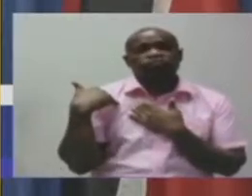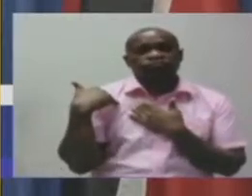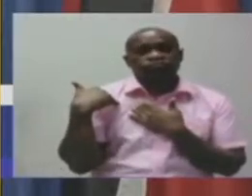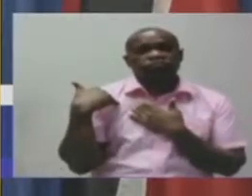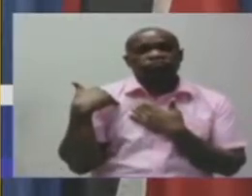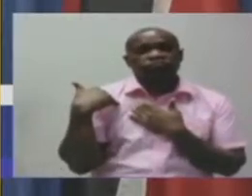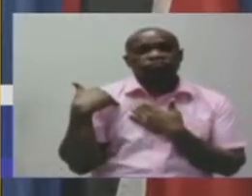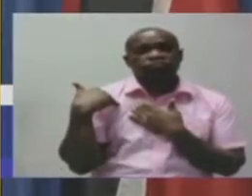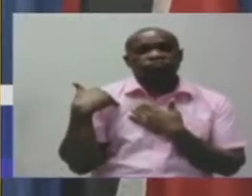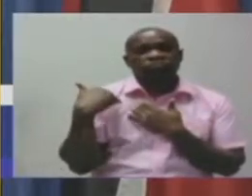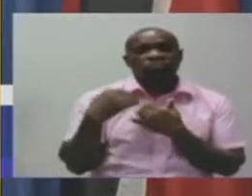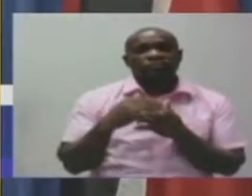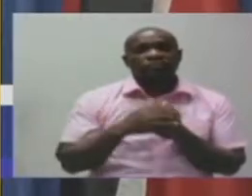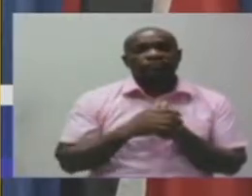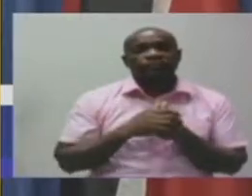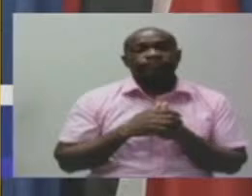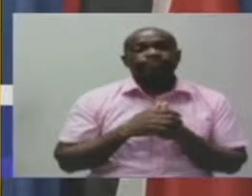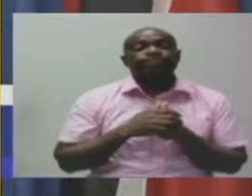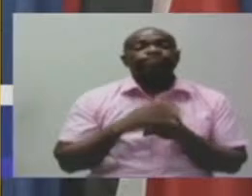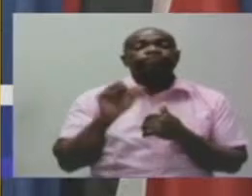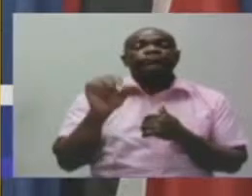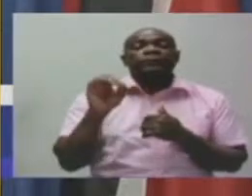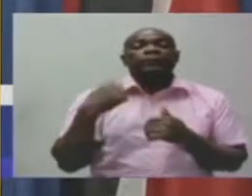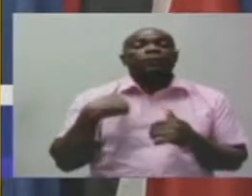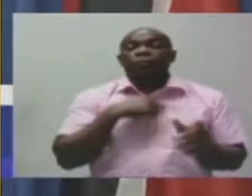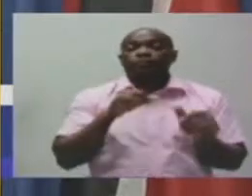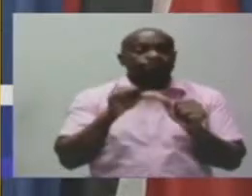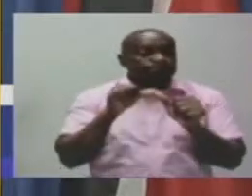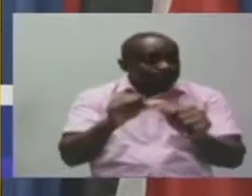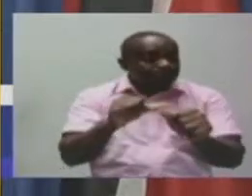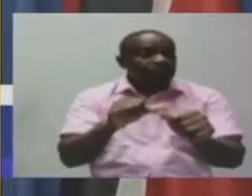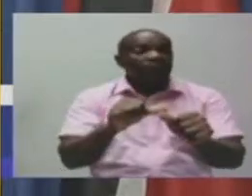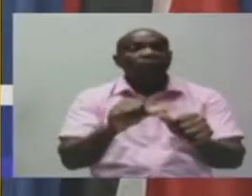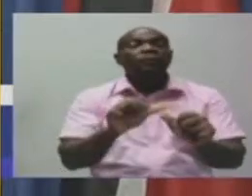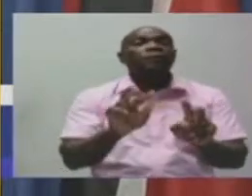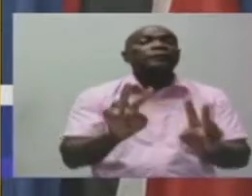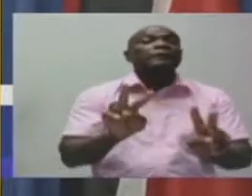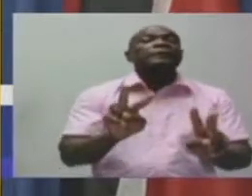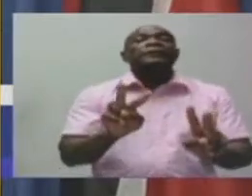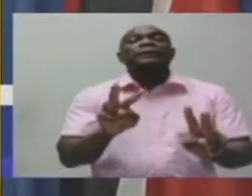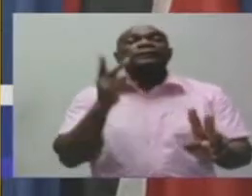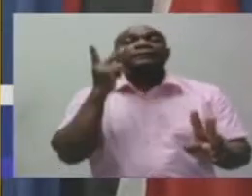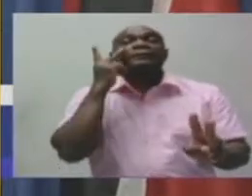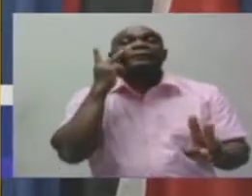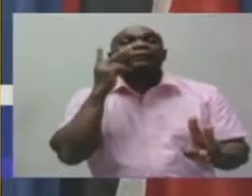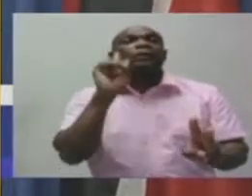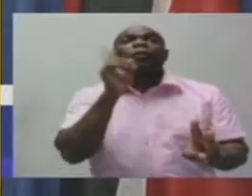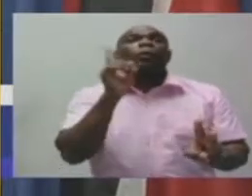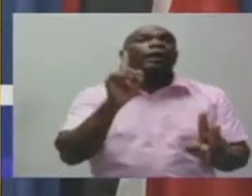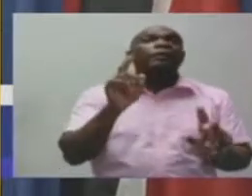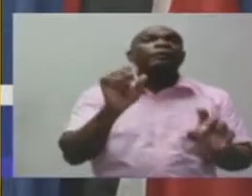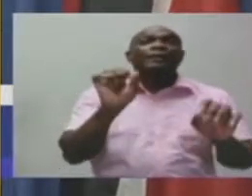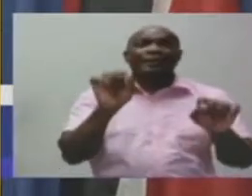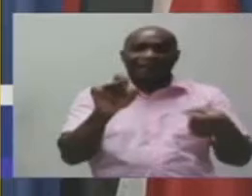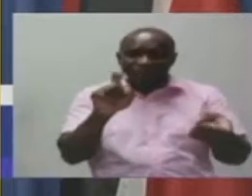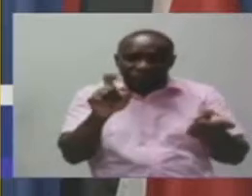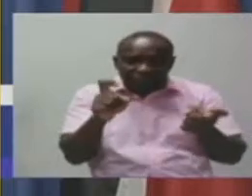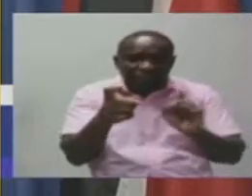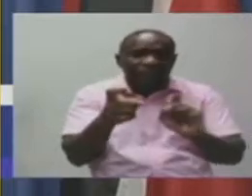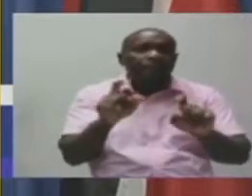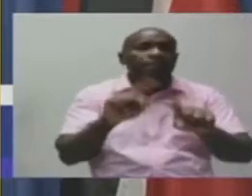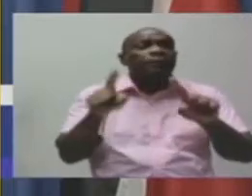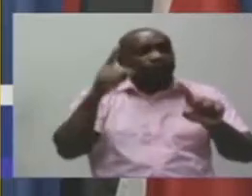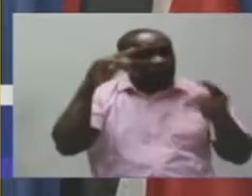we continue to look to see where we can make changes, but for the